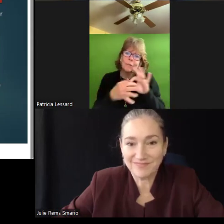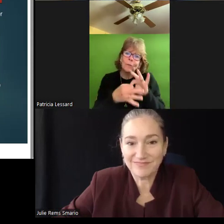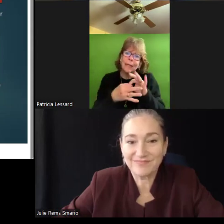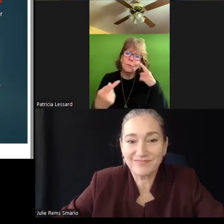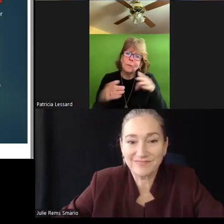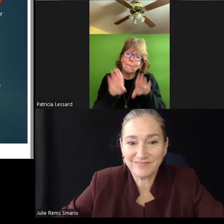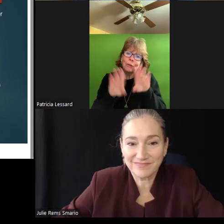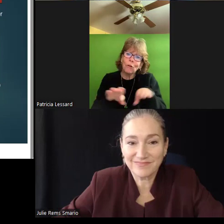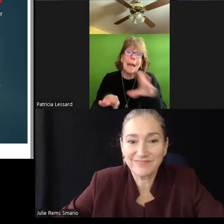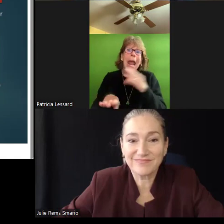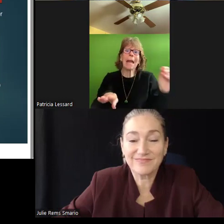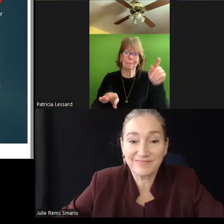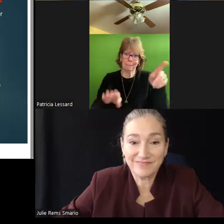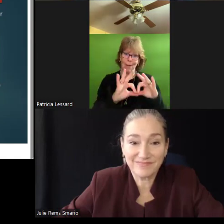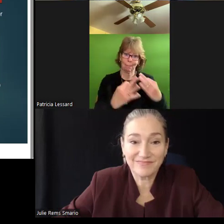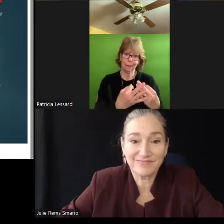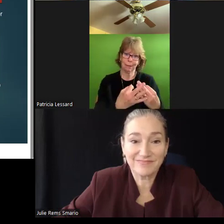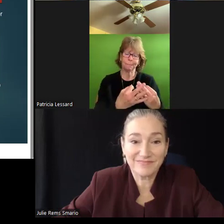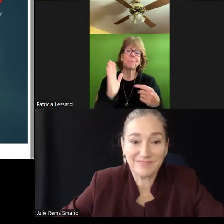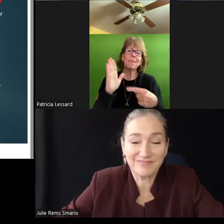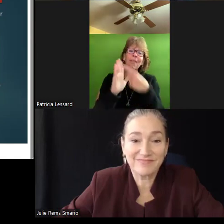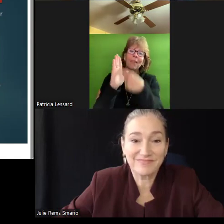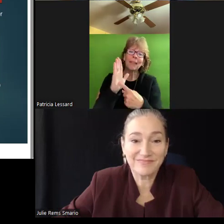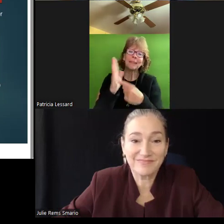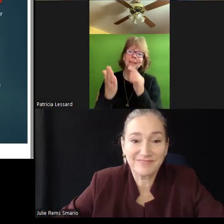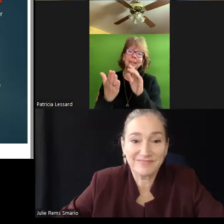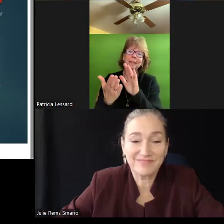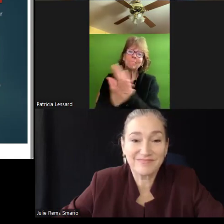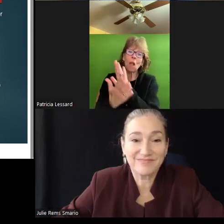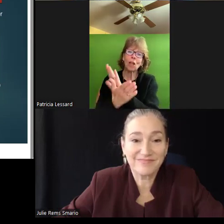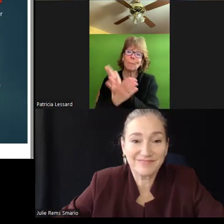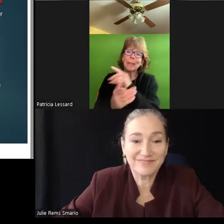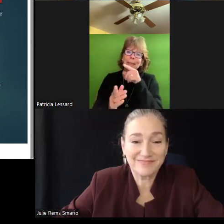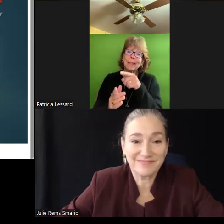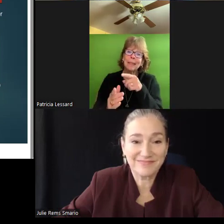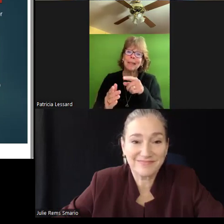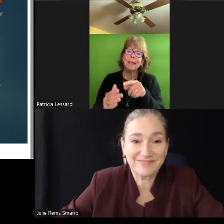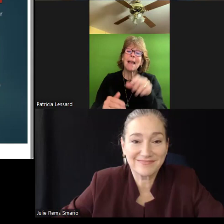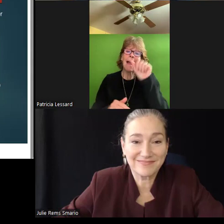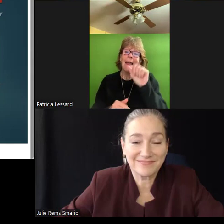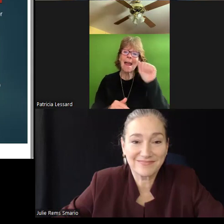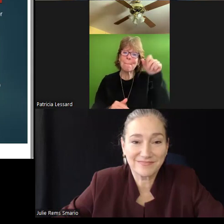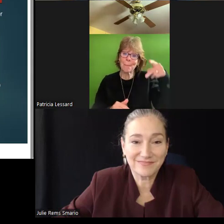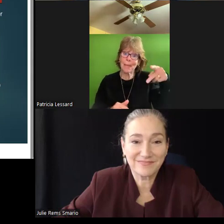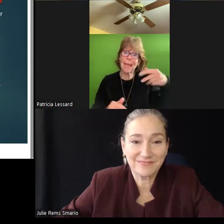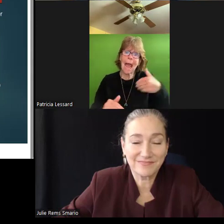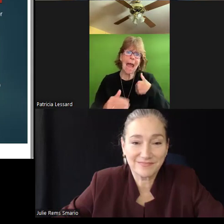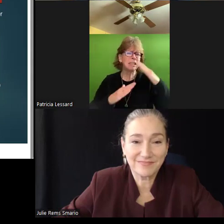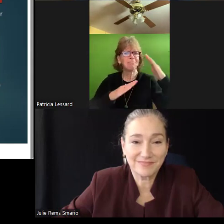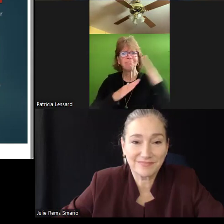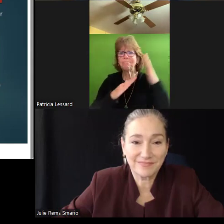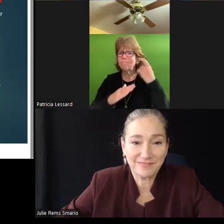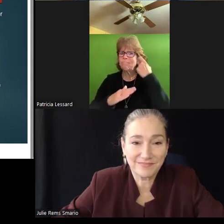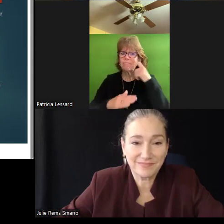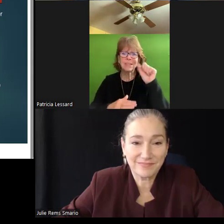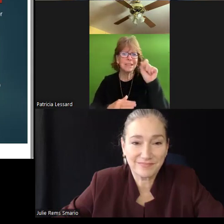a really important document because, as I mentioned, the AAP really creates state-of-the-art recommendations for a very large